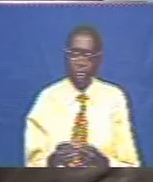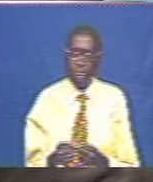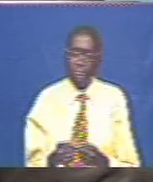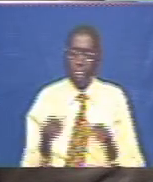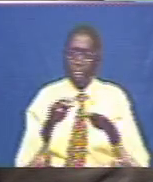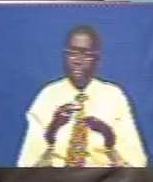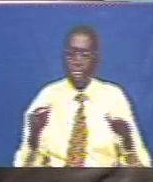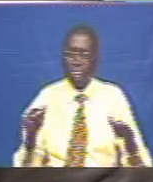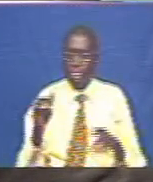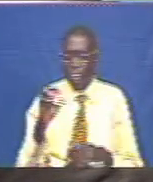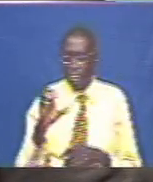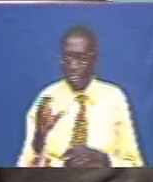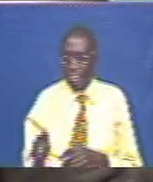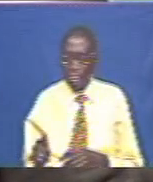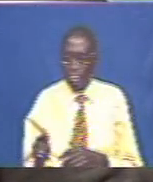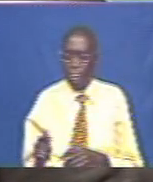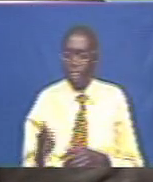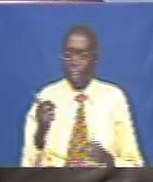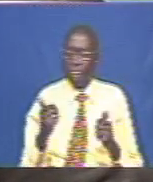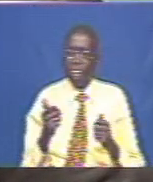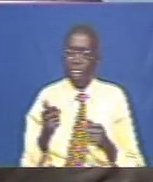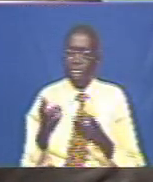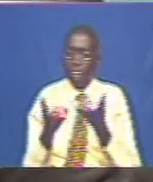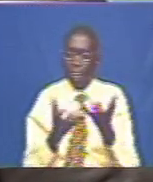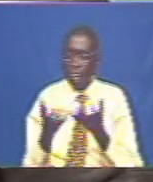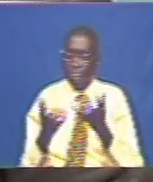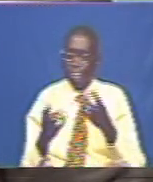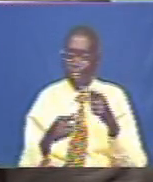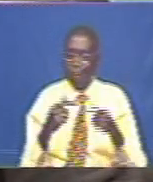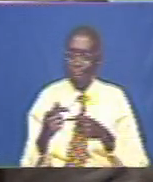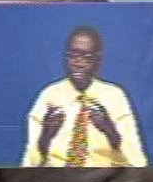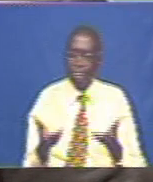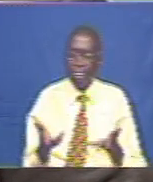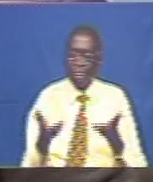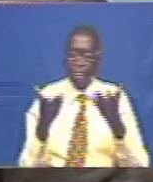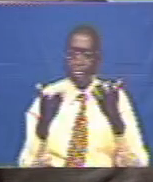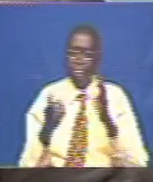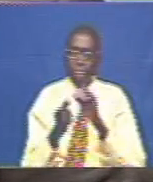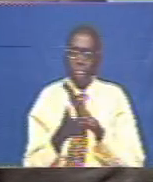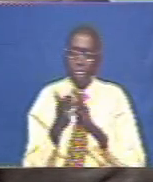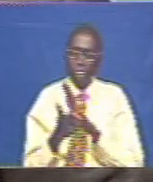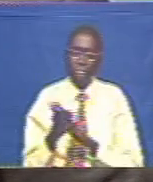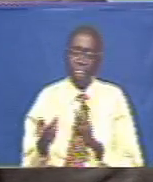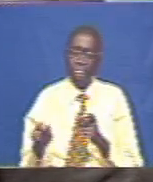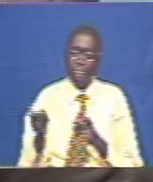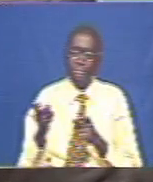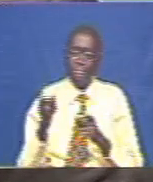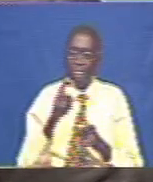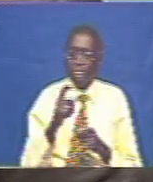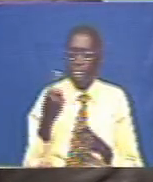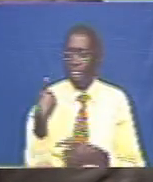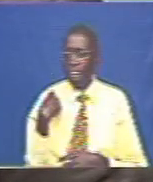platforms, ICT platforms, on which we are transacting our business to improve our efficiency and increase our numbers